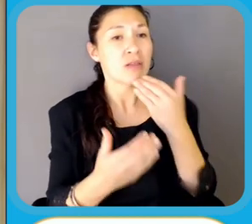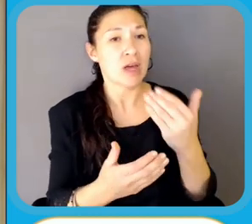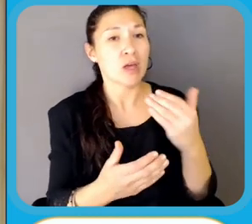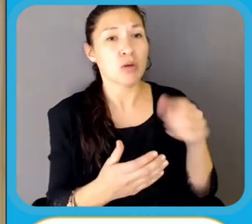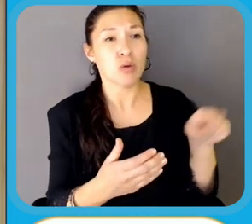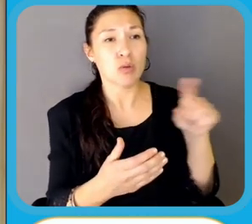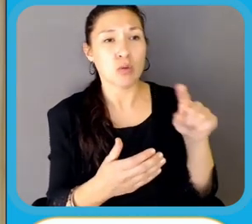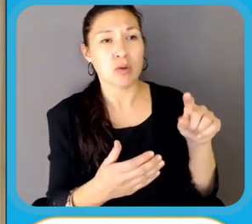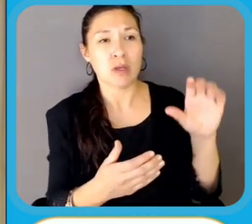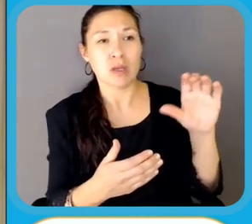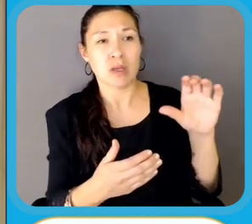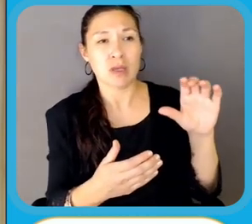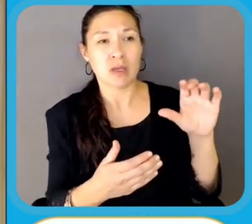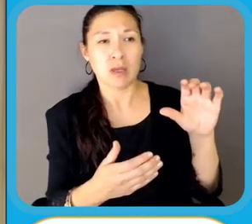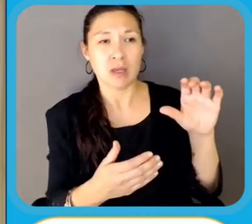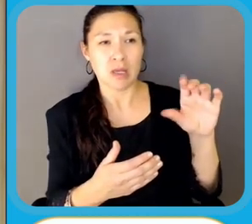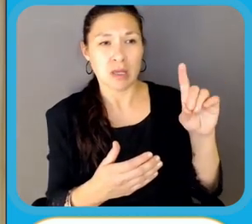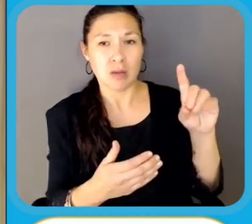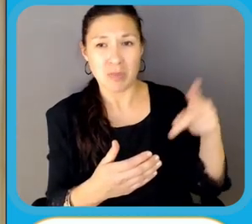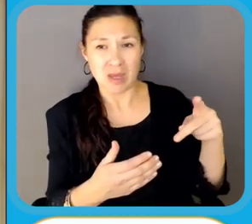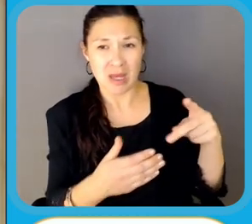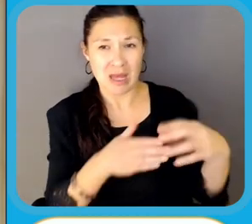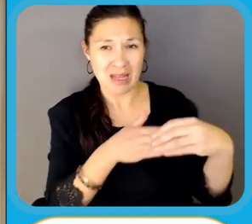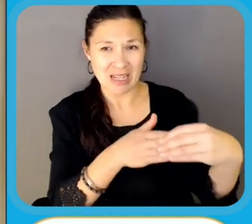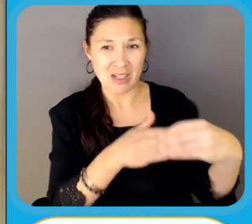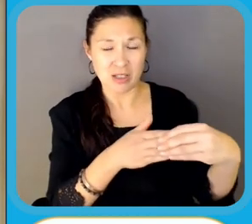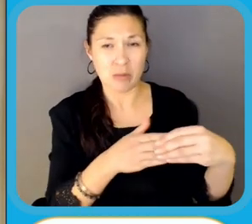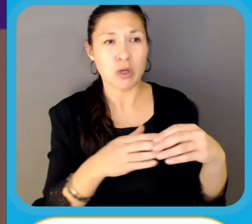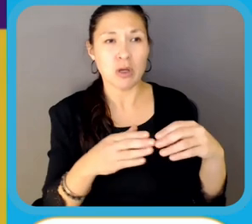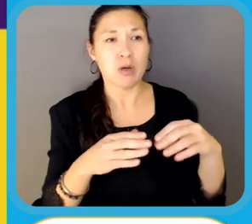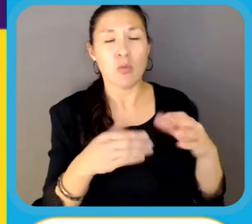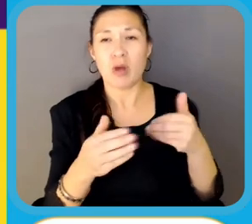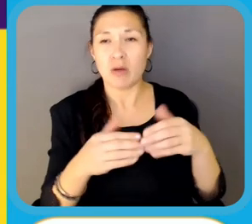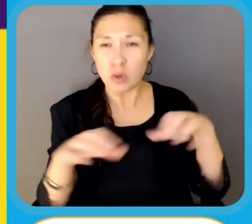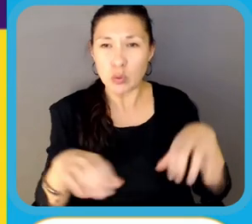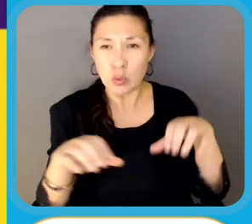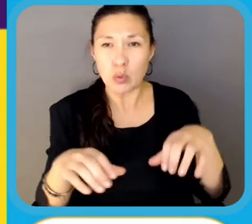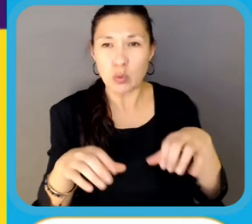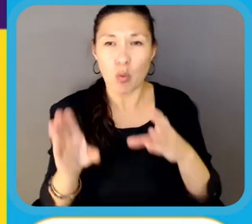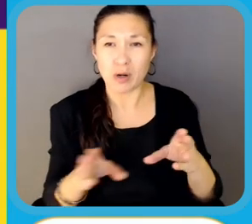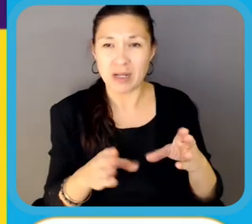you do to organize this convention and help elect Democrats like me.